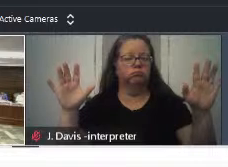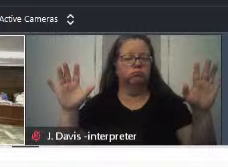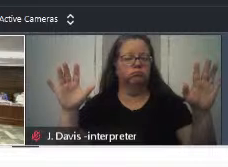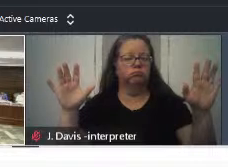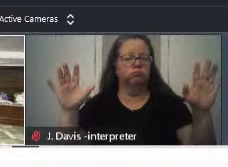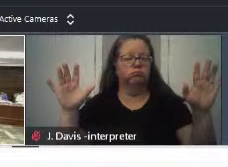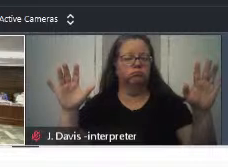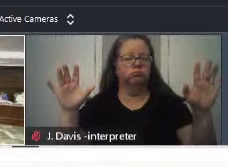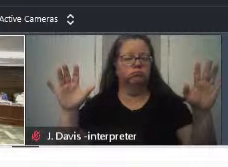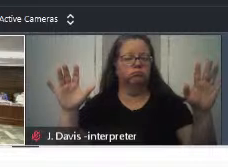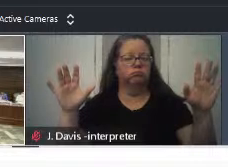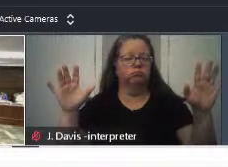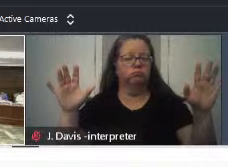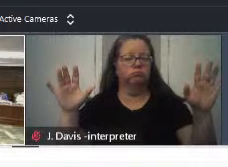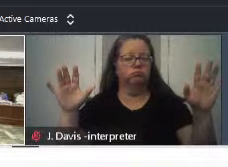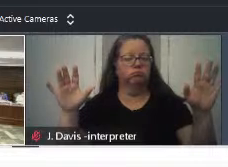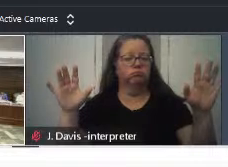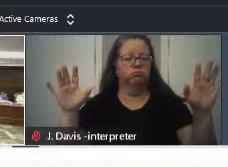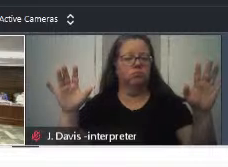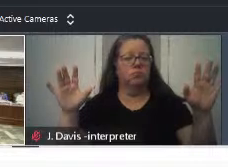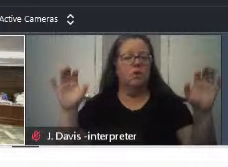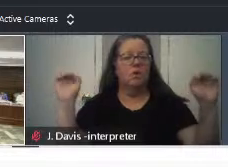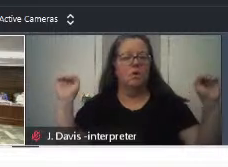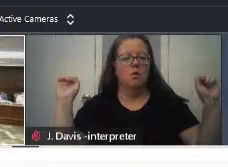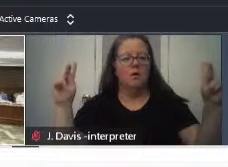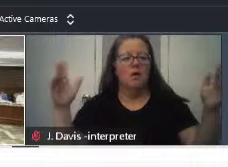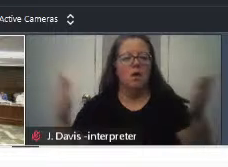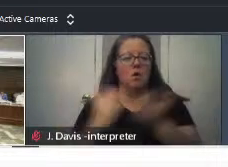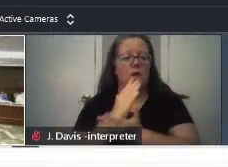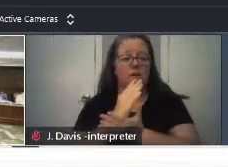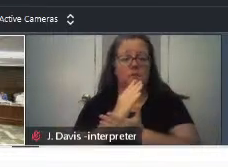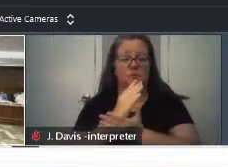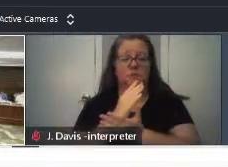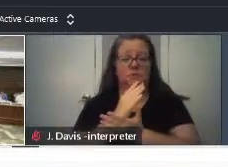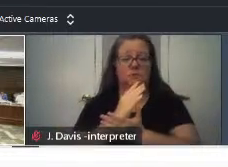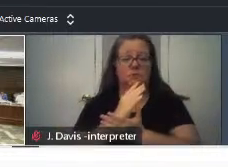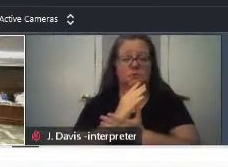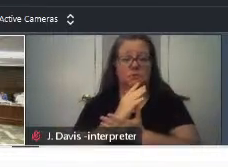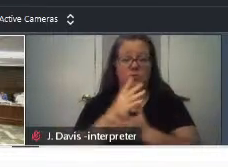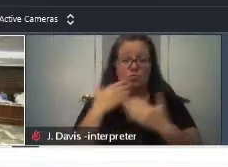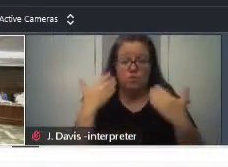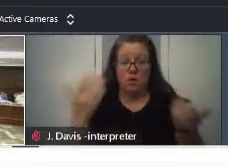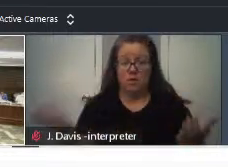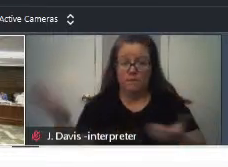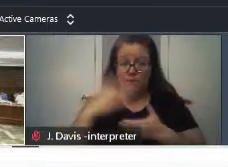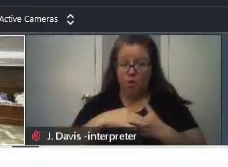Yeah, we don't need to. All right. You want to take a vote on this item? Yeah.